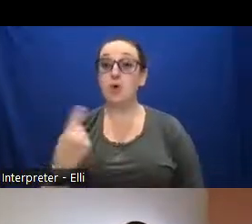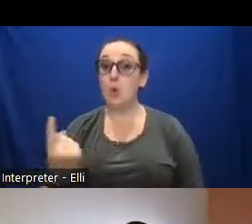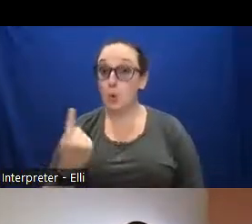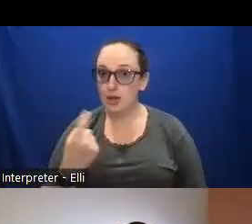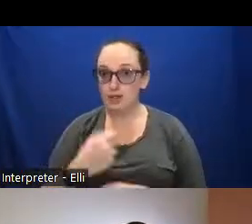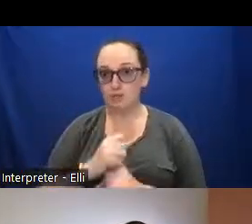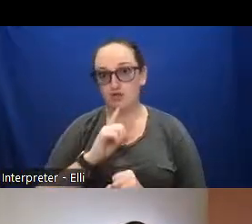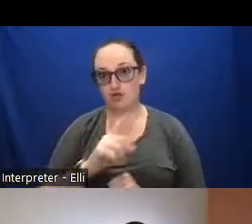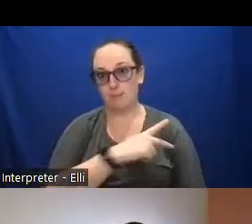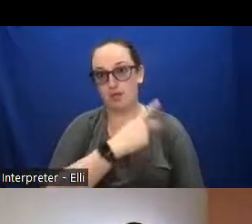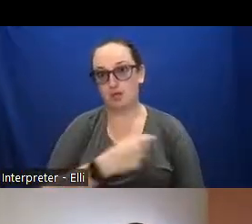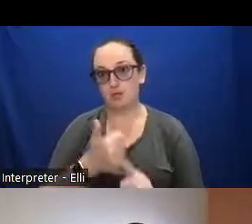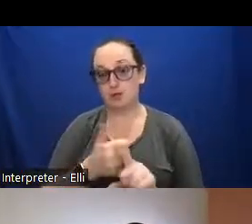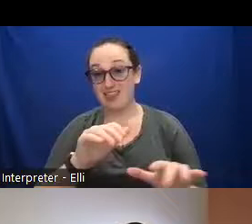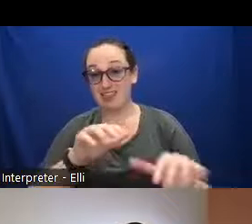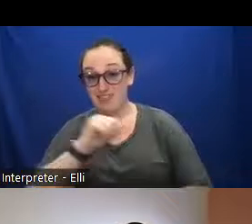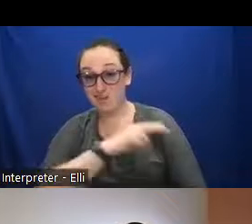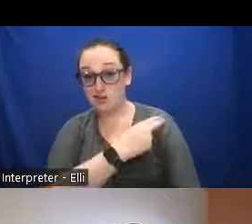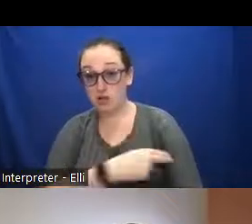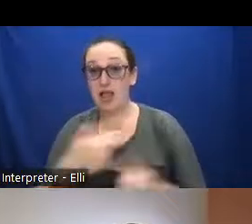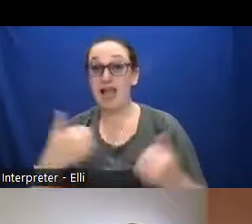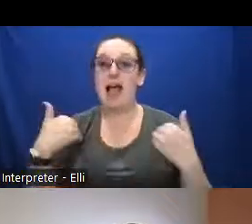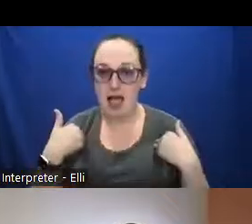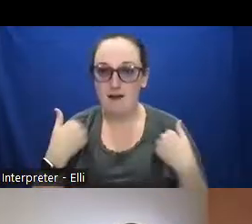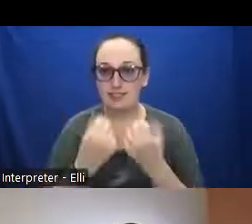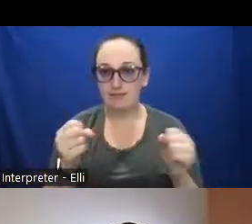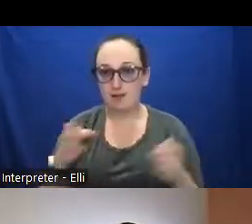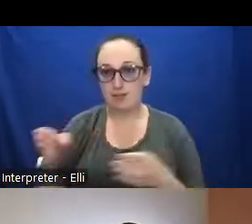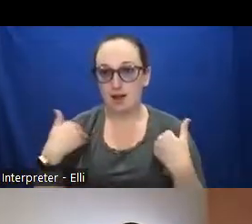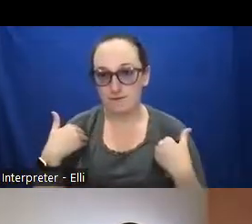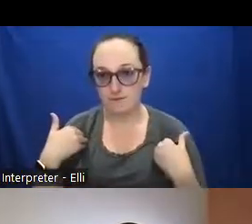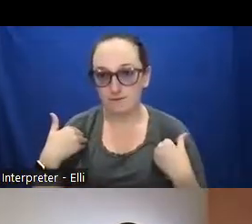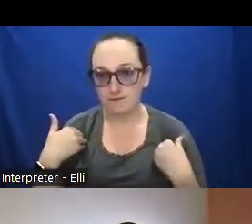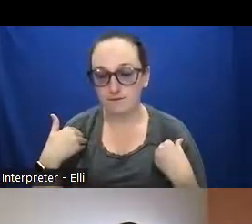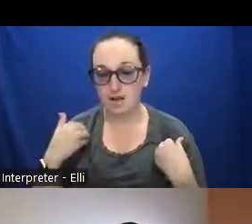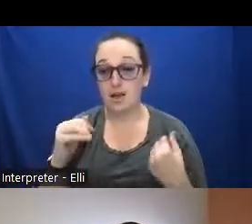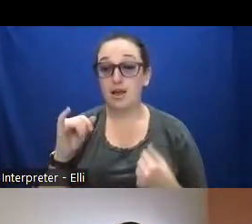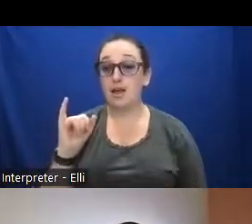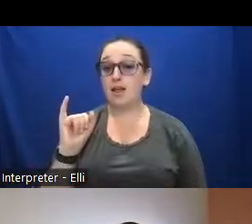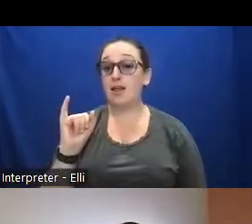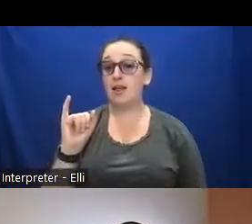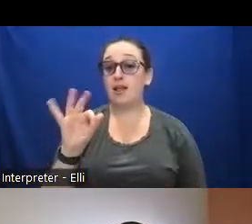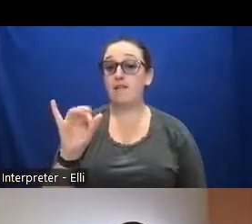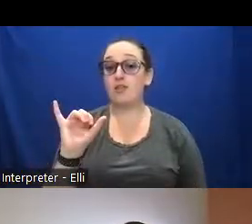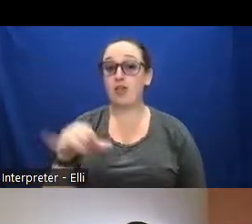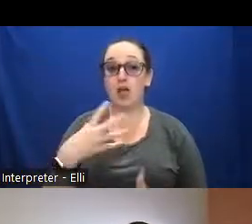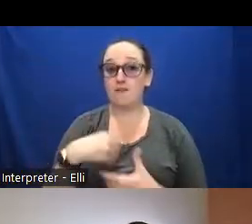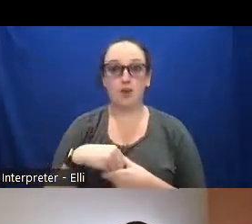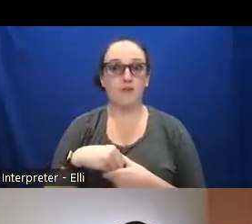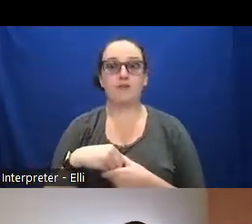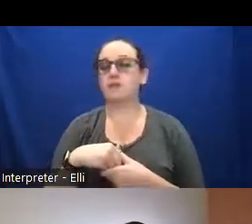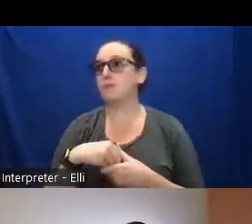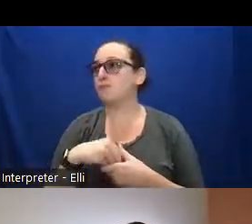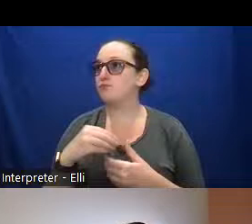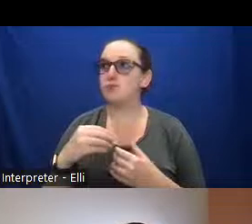our patients are leaving the hospital with a safety plan. And even if that involves, making sure that they get